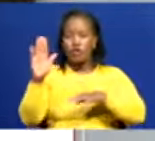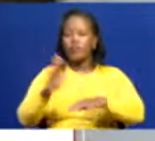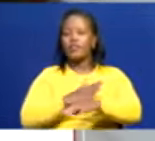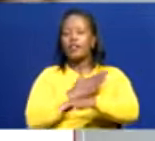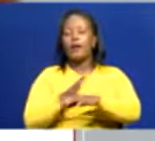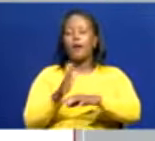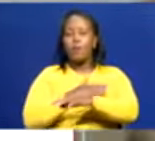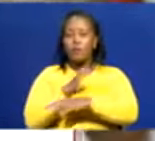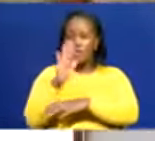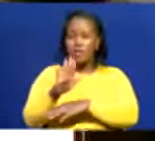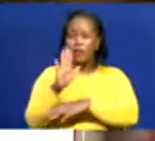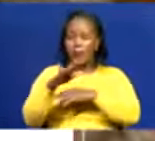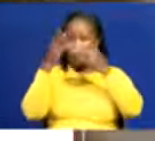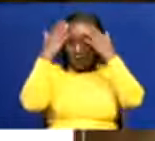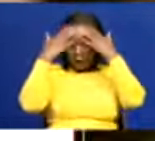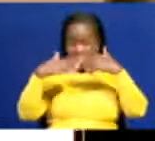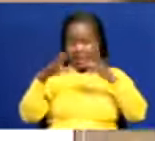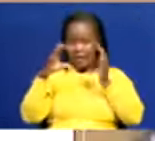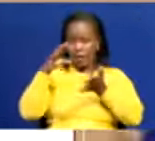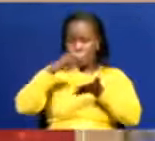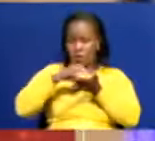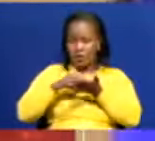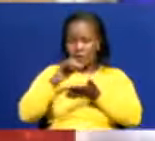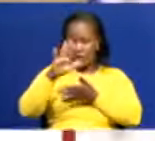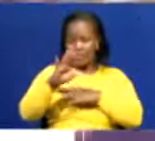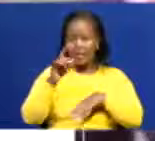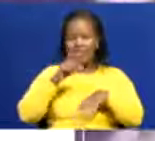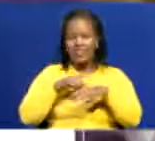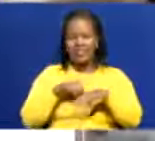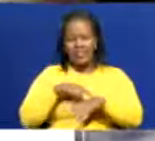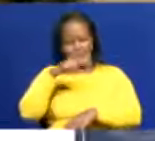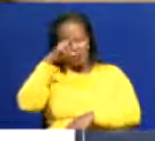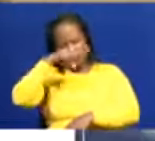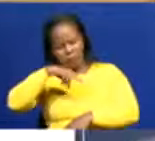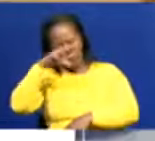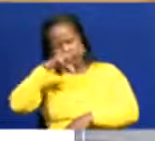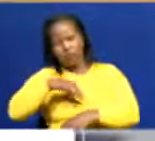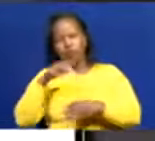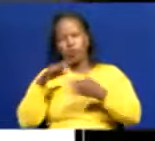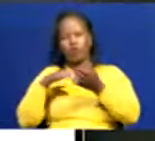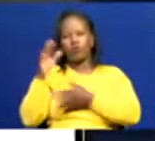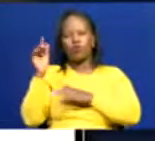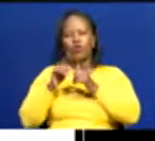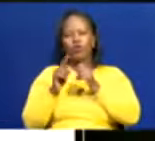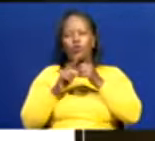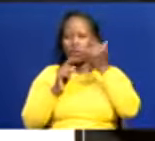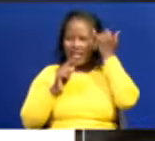the condition at a time when stigma was high and little known on vitiligo.